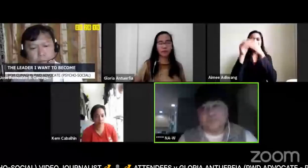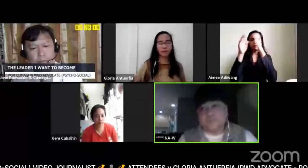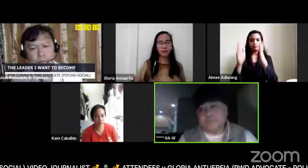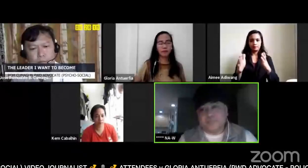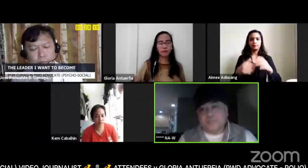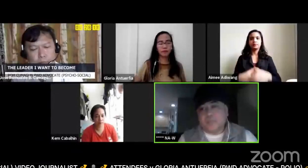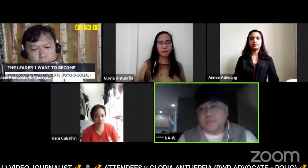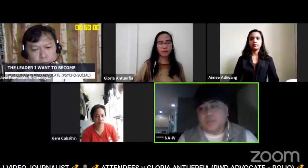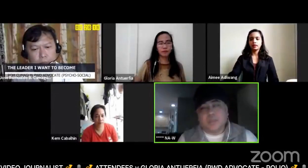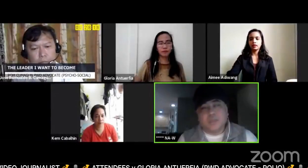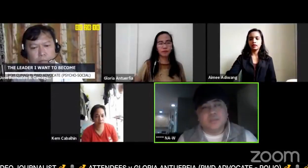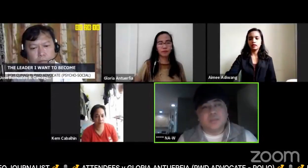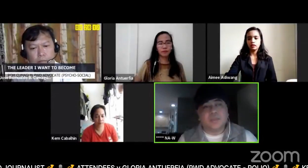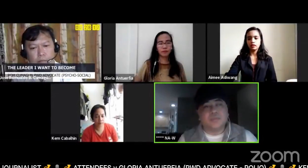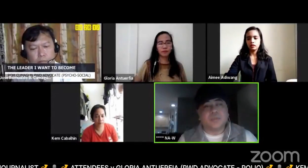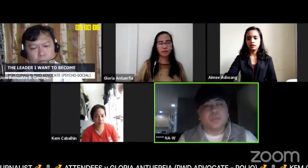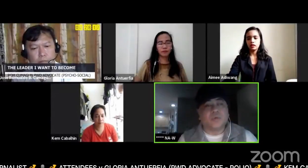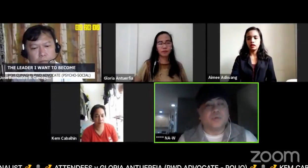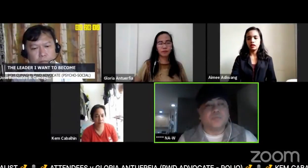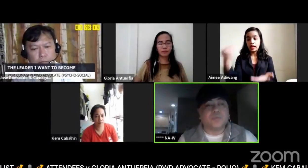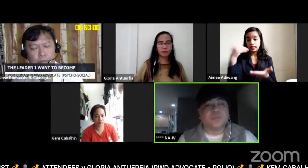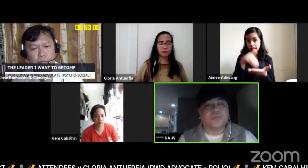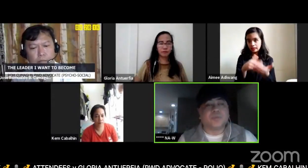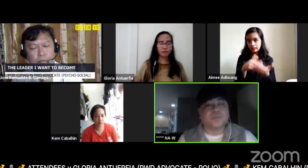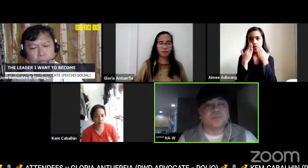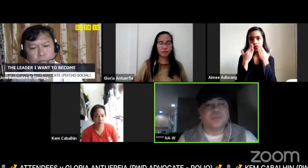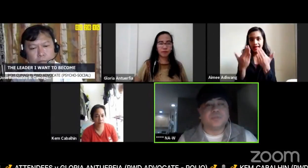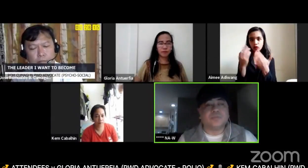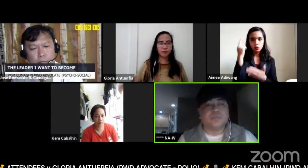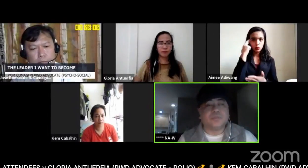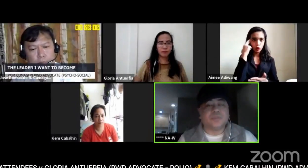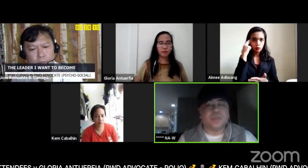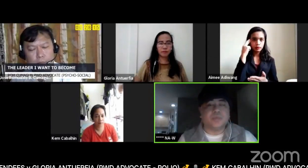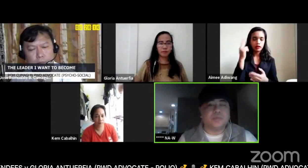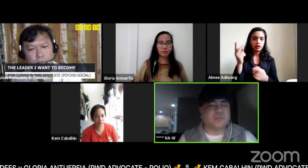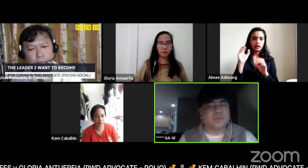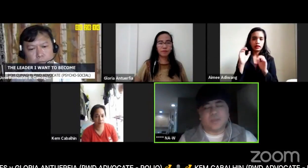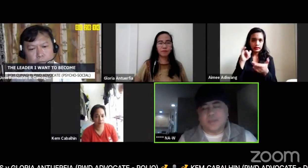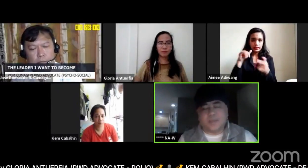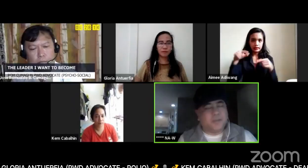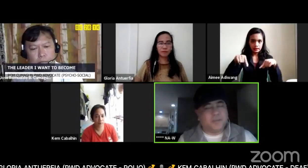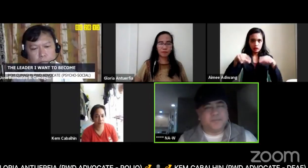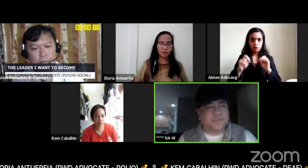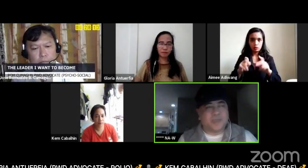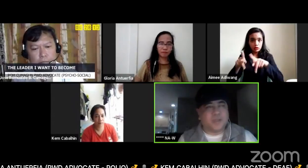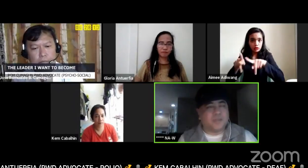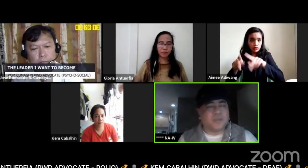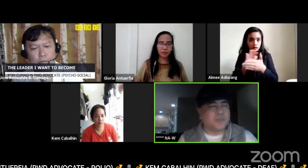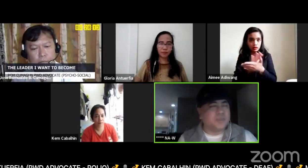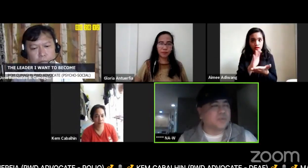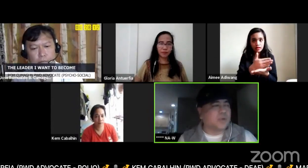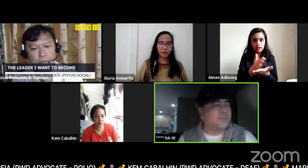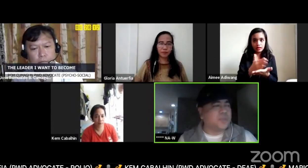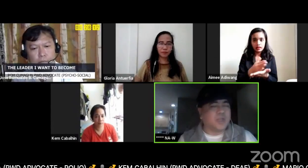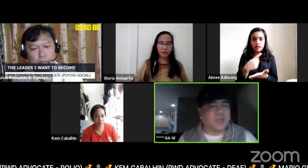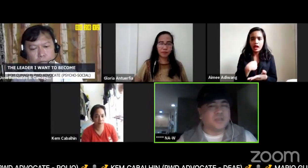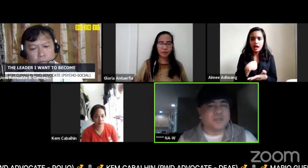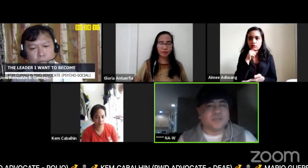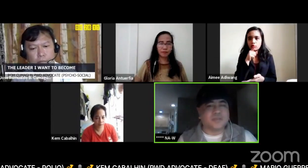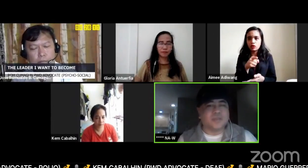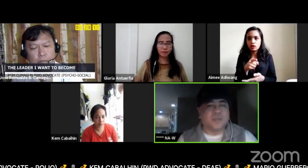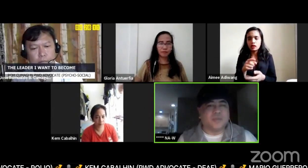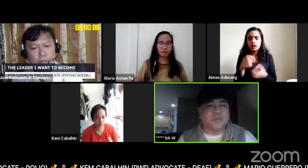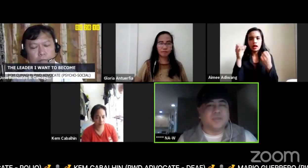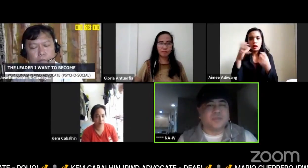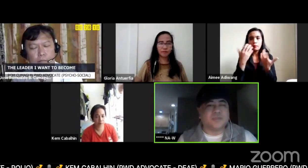So again, I'd like to thank Rom for this opportunity to share. I'm pretty sure I've missed a